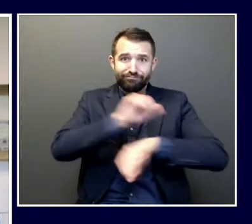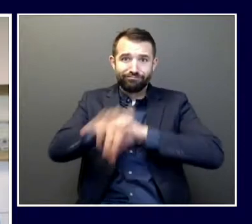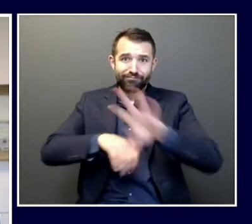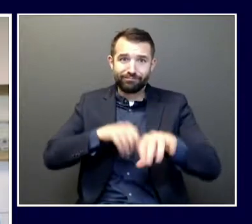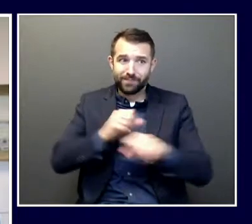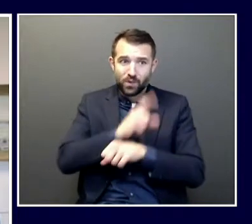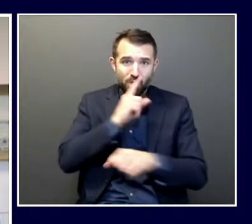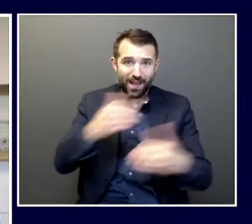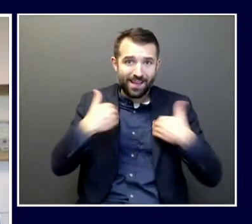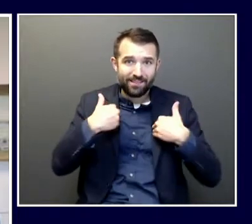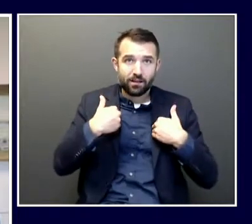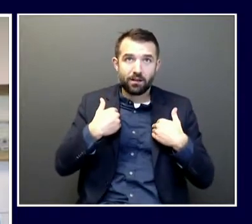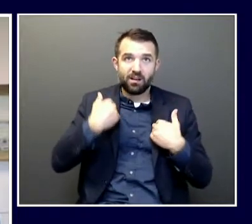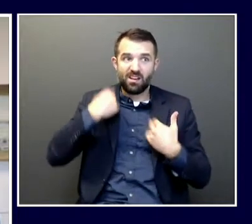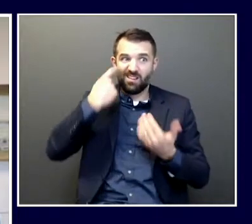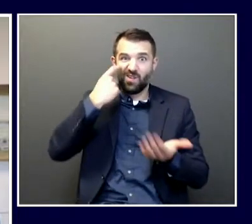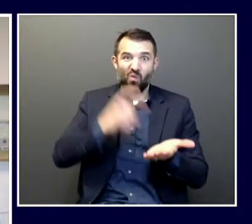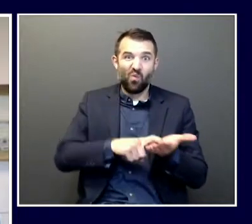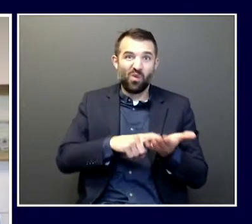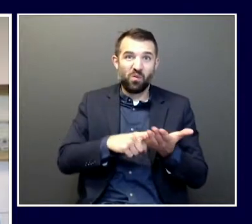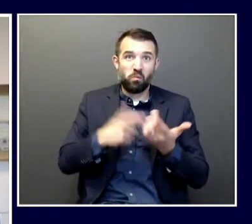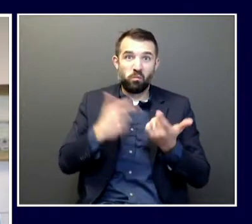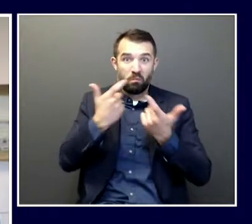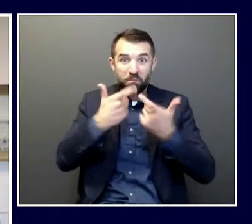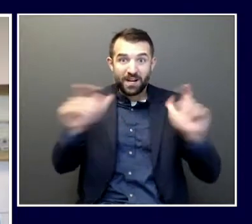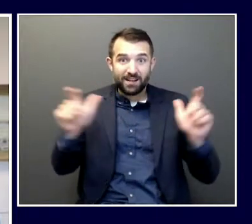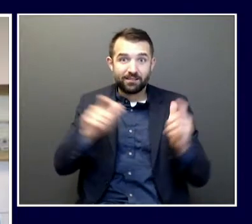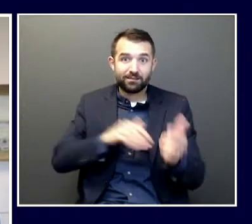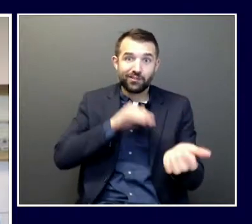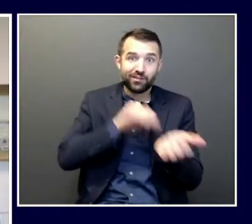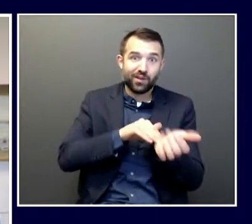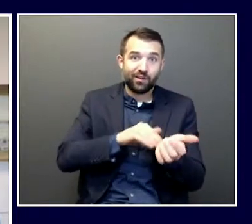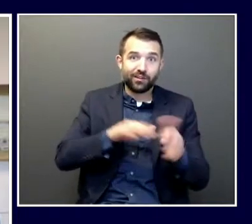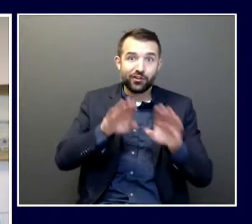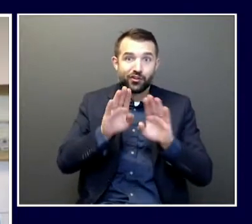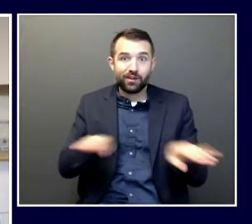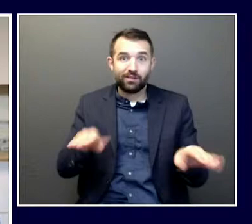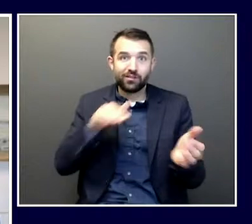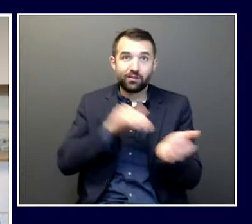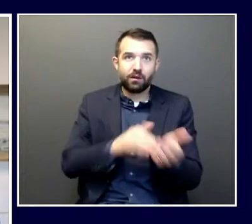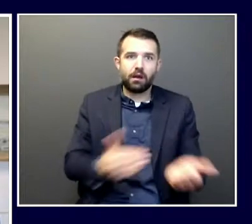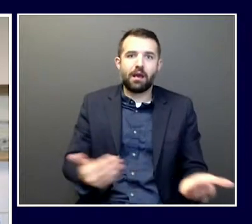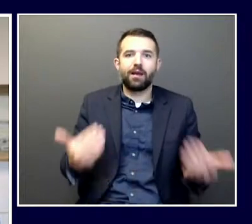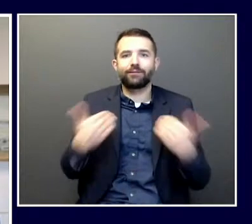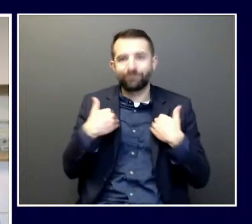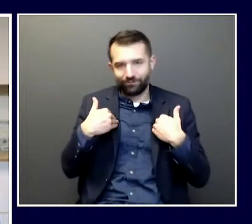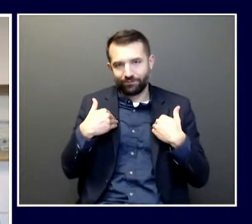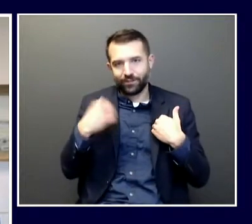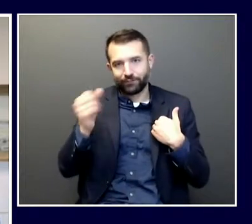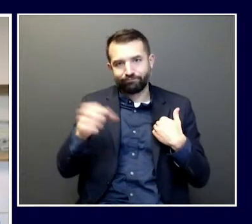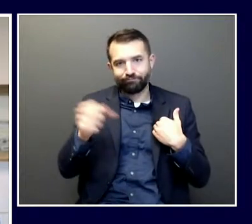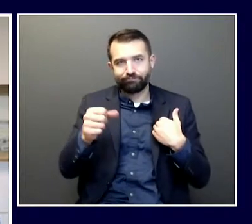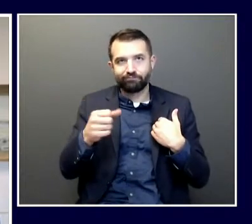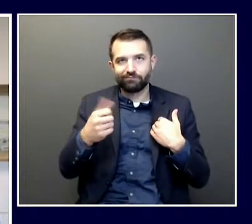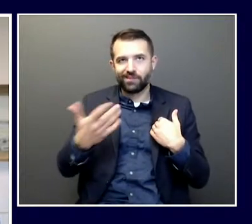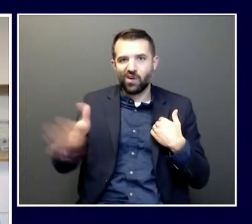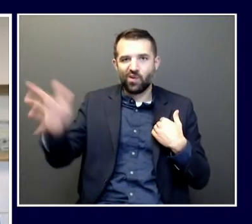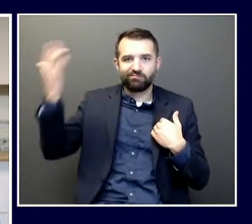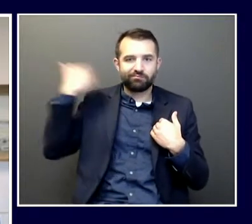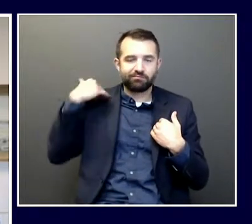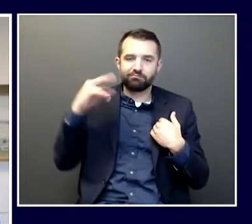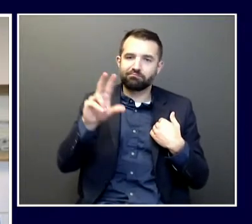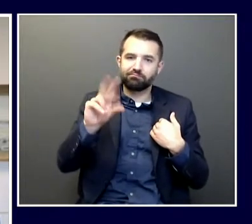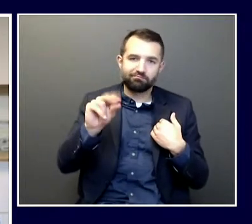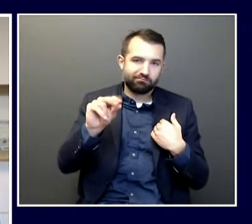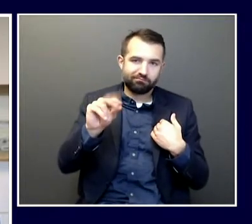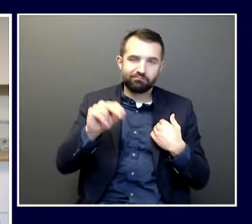largest pediatric practices in Maine are now carrying the vaccine in a way that we didn't really see as much of a feature with the